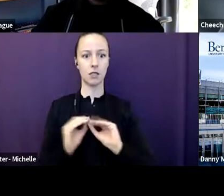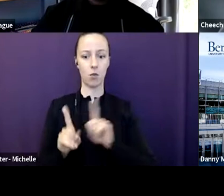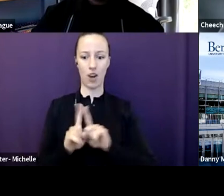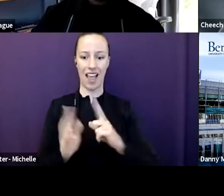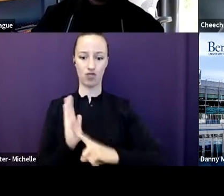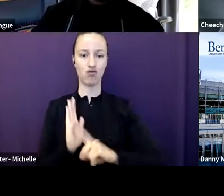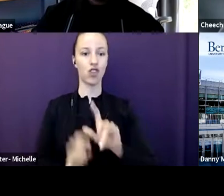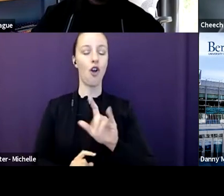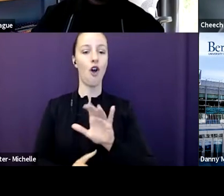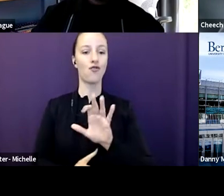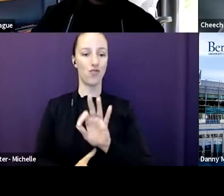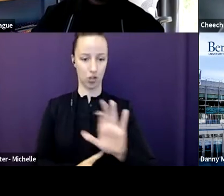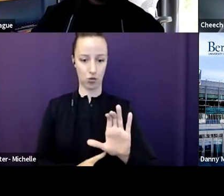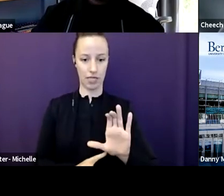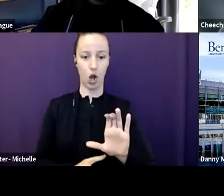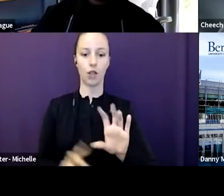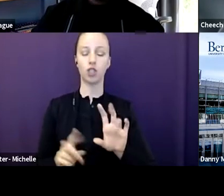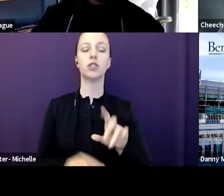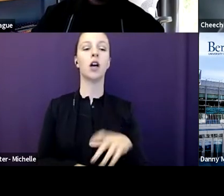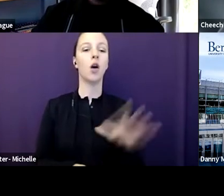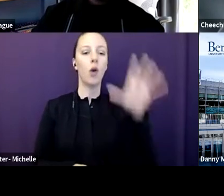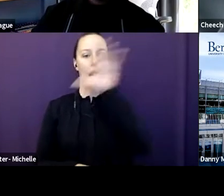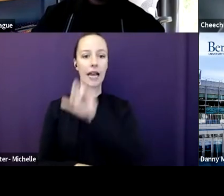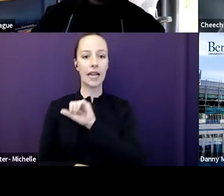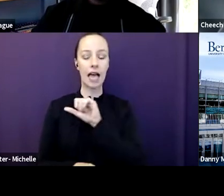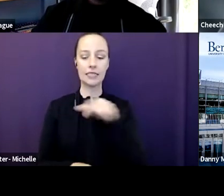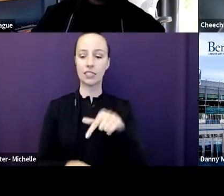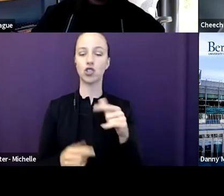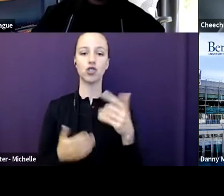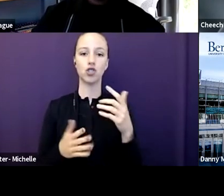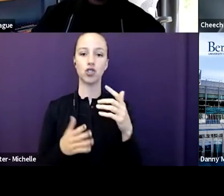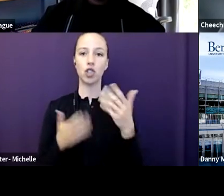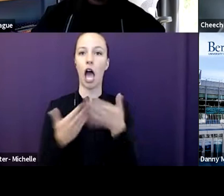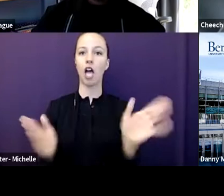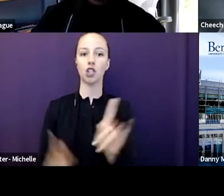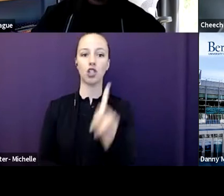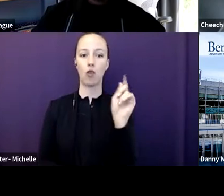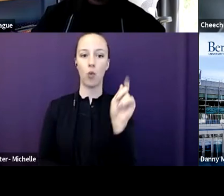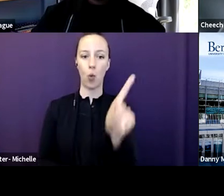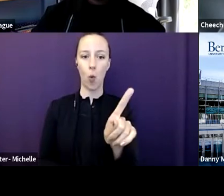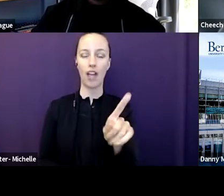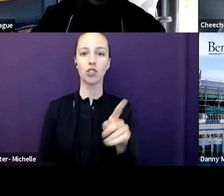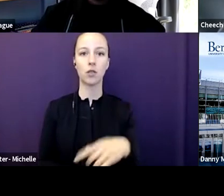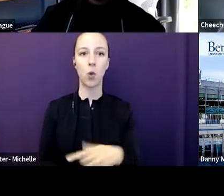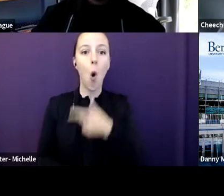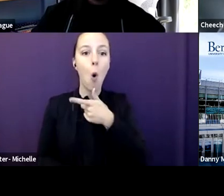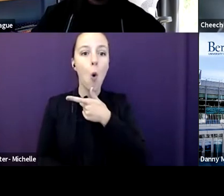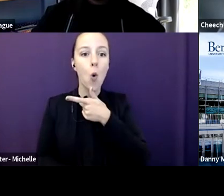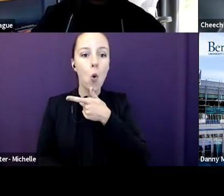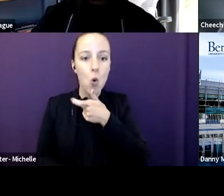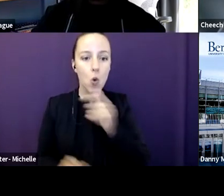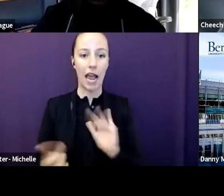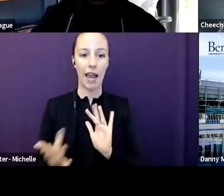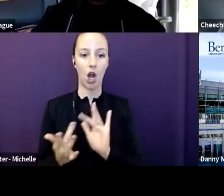Fresno City College. So I guess this is just a general question that you know, who can I get in touch with